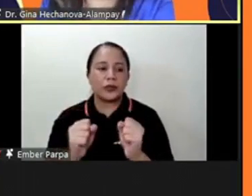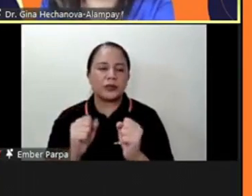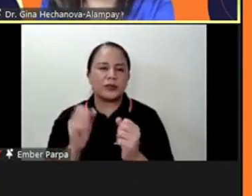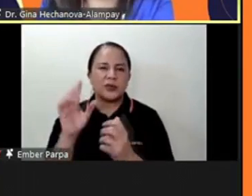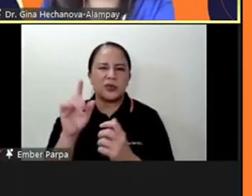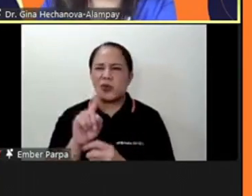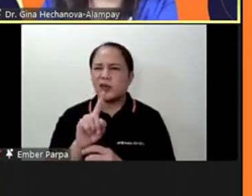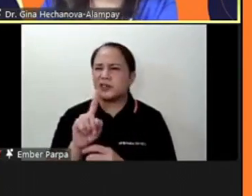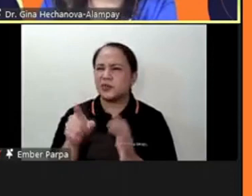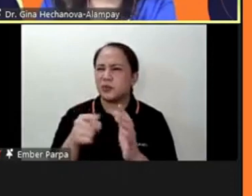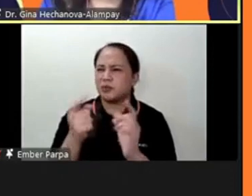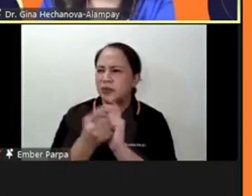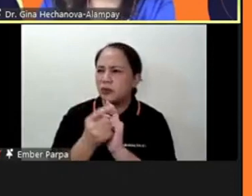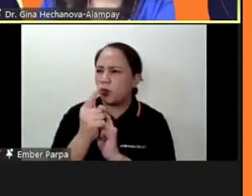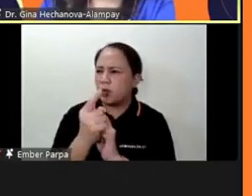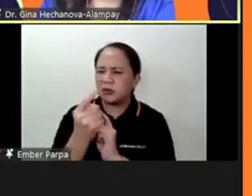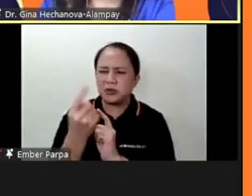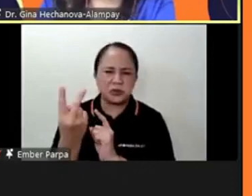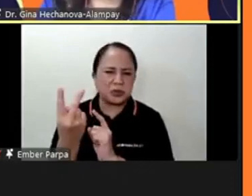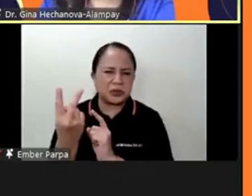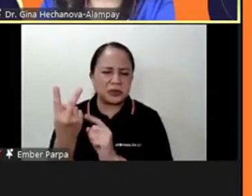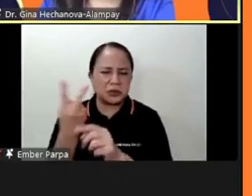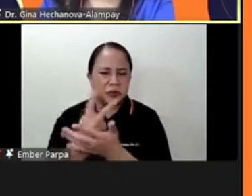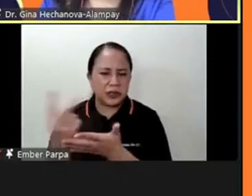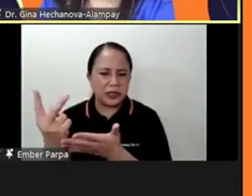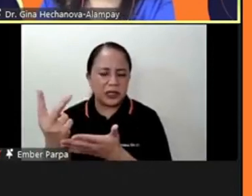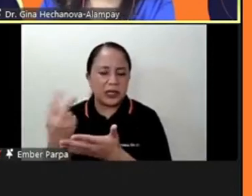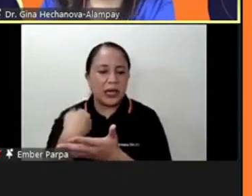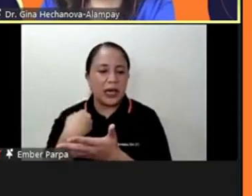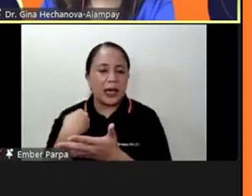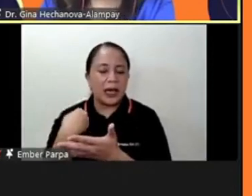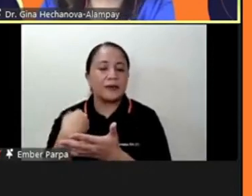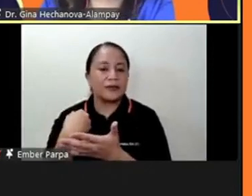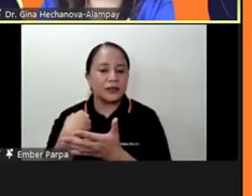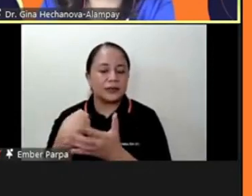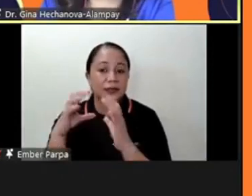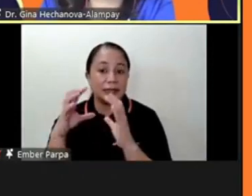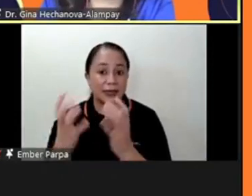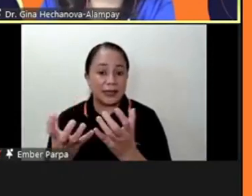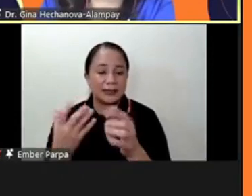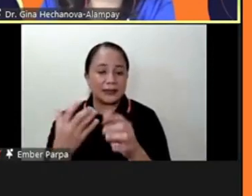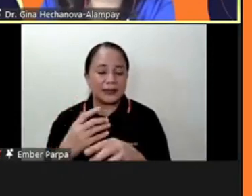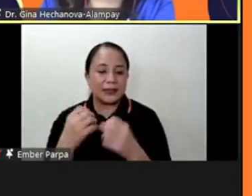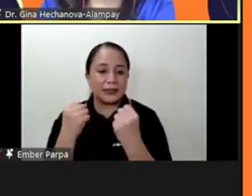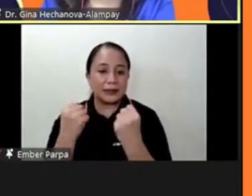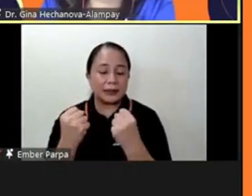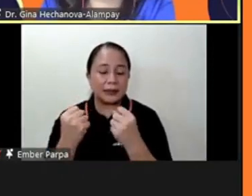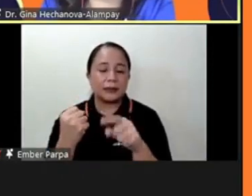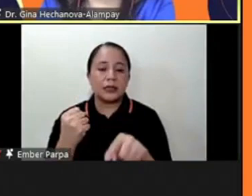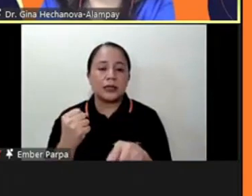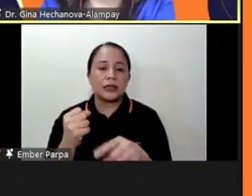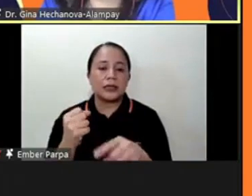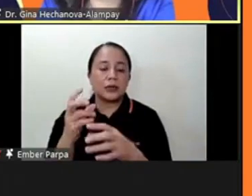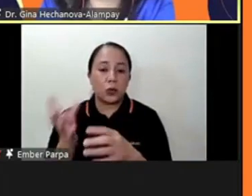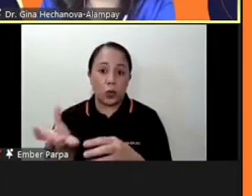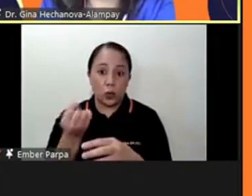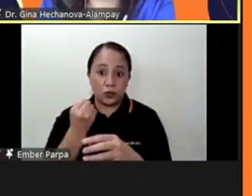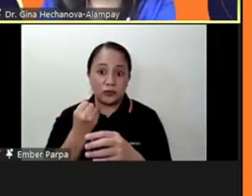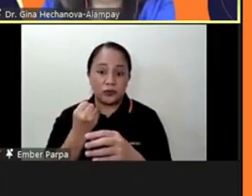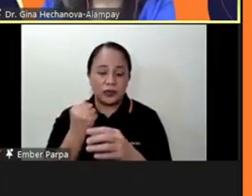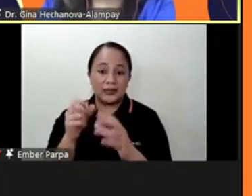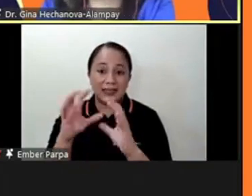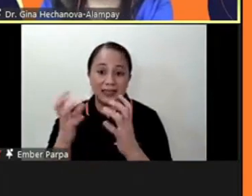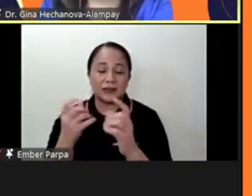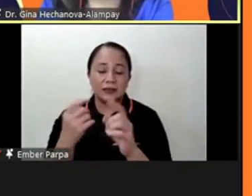or twice a week. There's also a Canvas class on Katatagan that you can take on your own time.